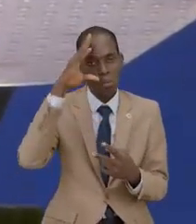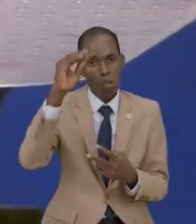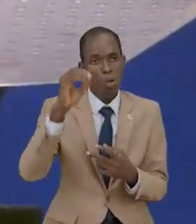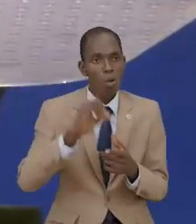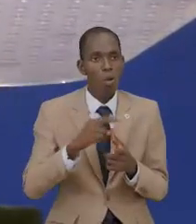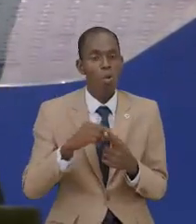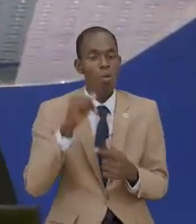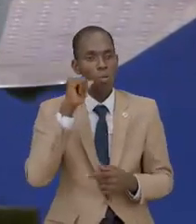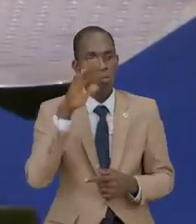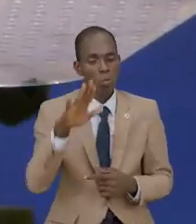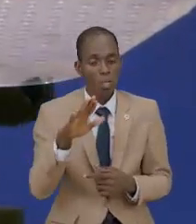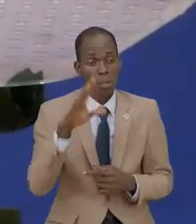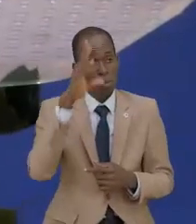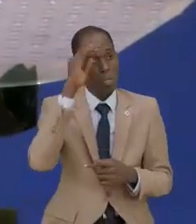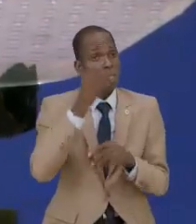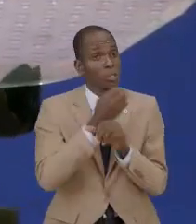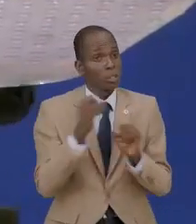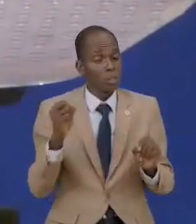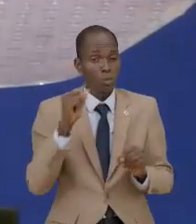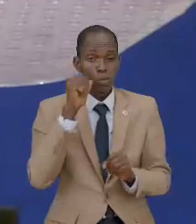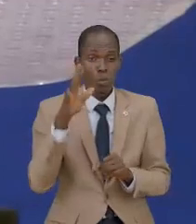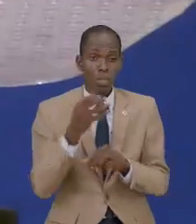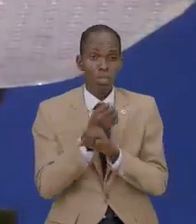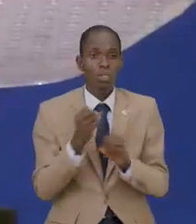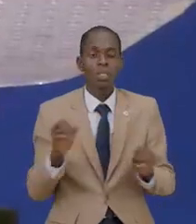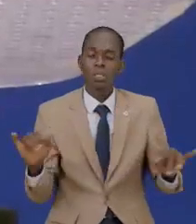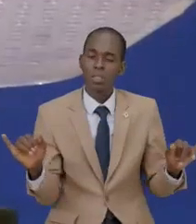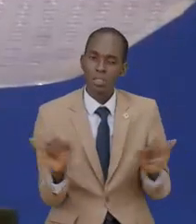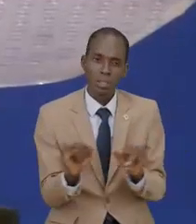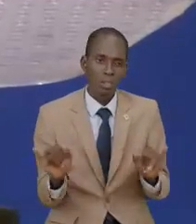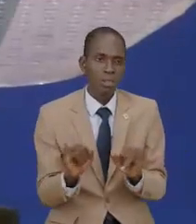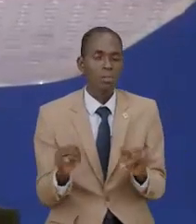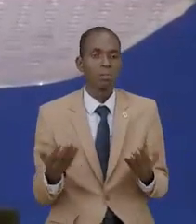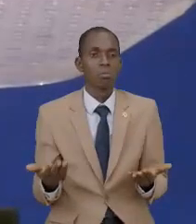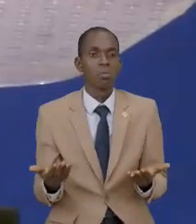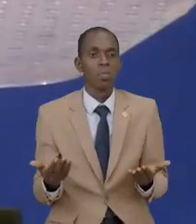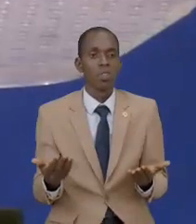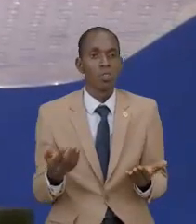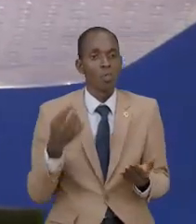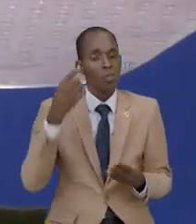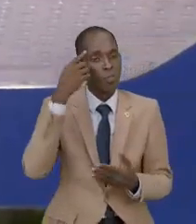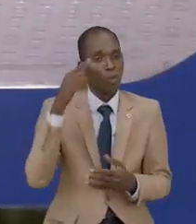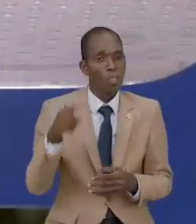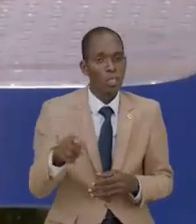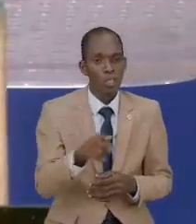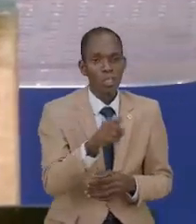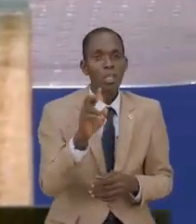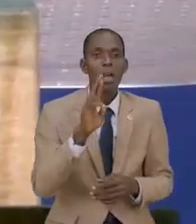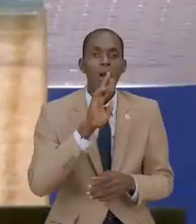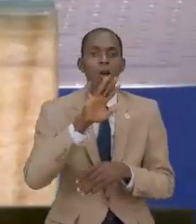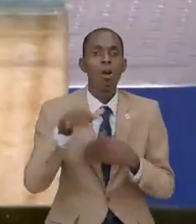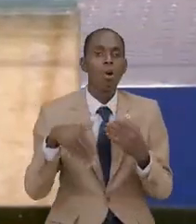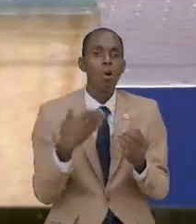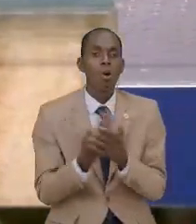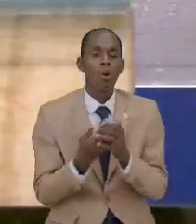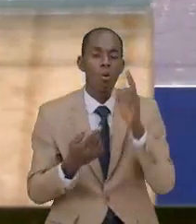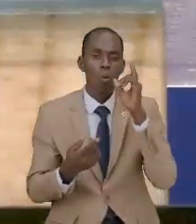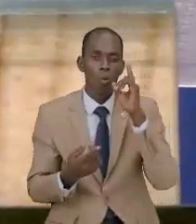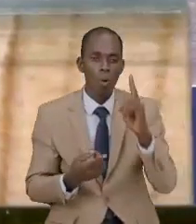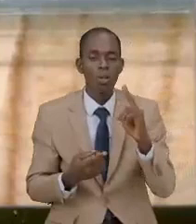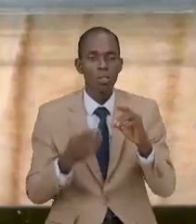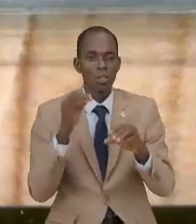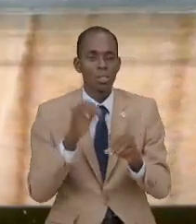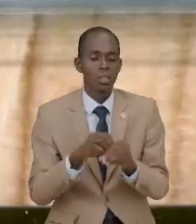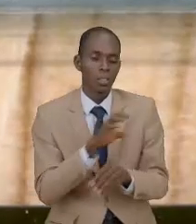male saved, female saved, the same new life. It says, for ye are all